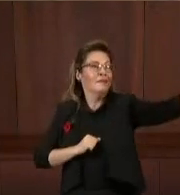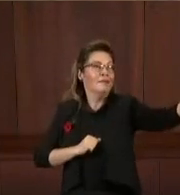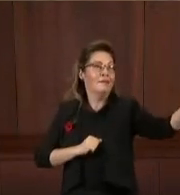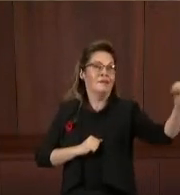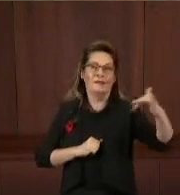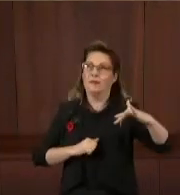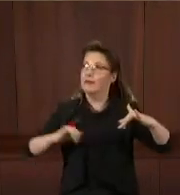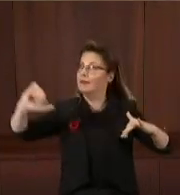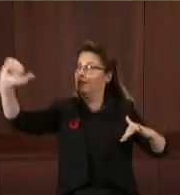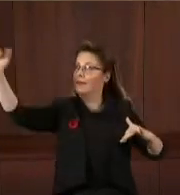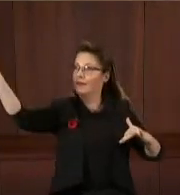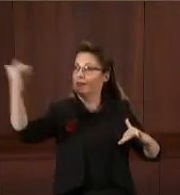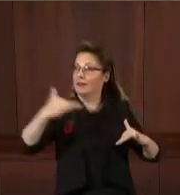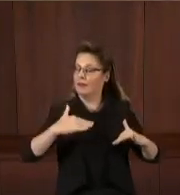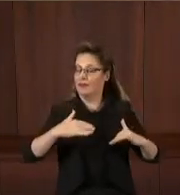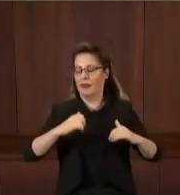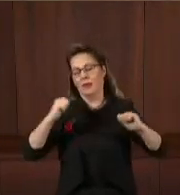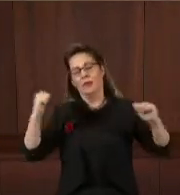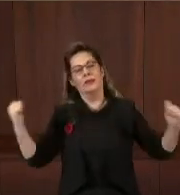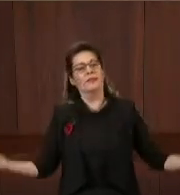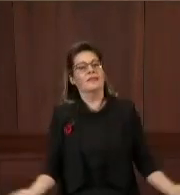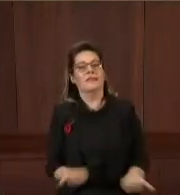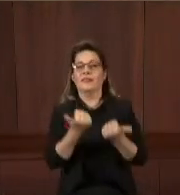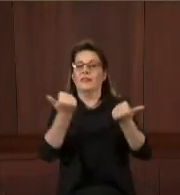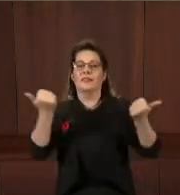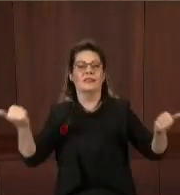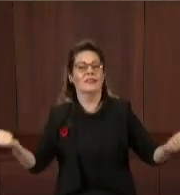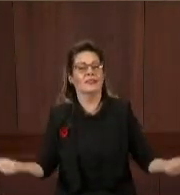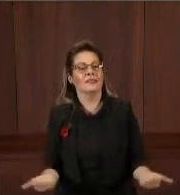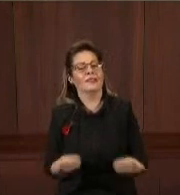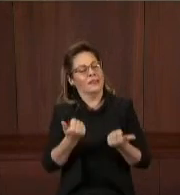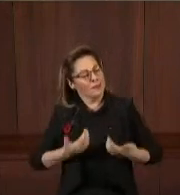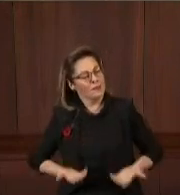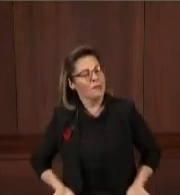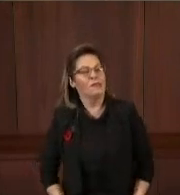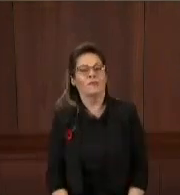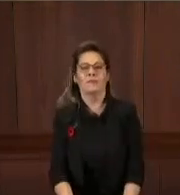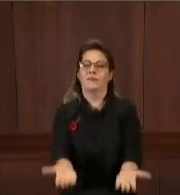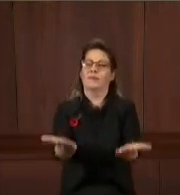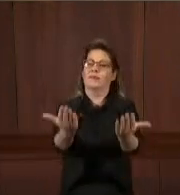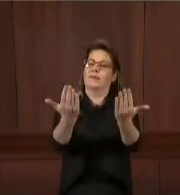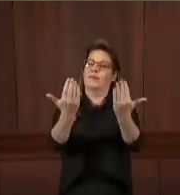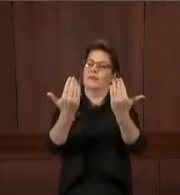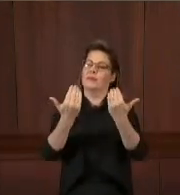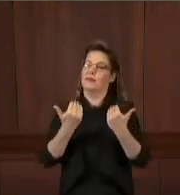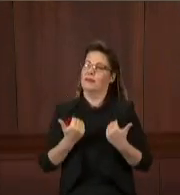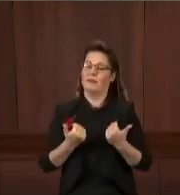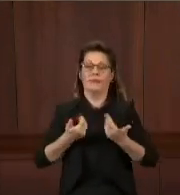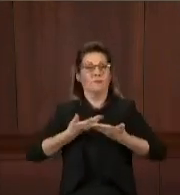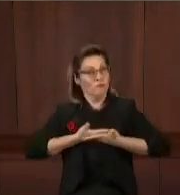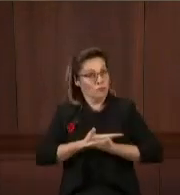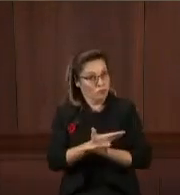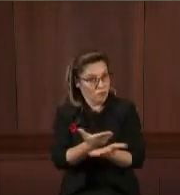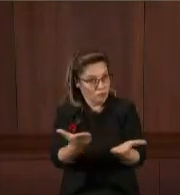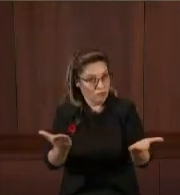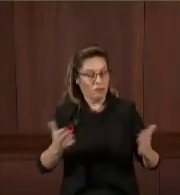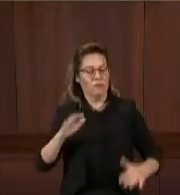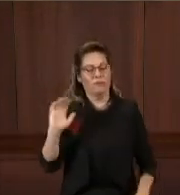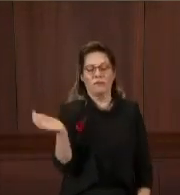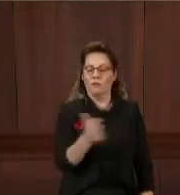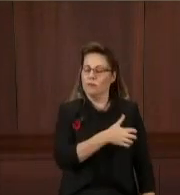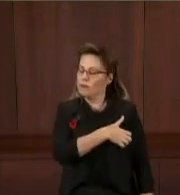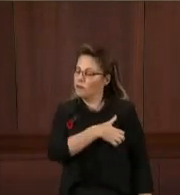come across the seas, we've boundless plains to share.